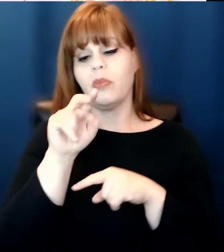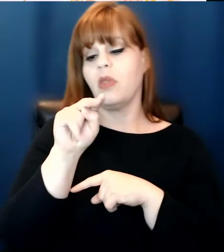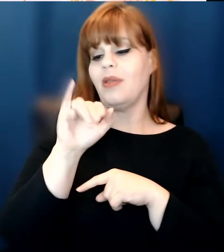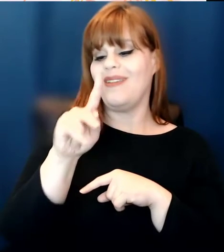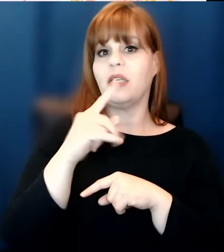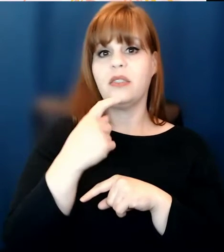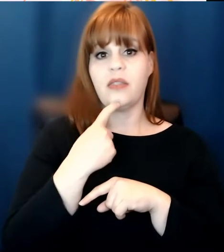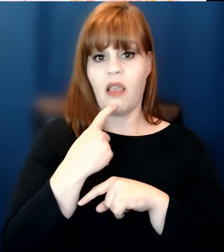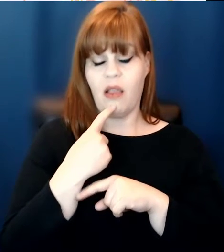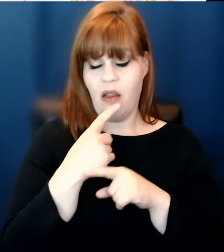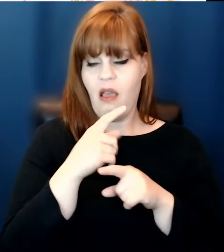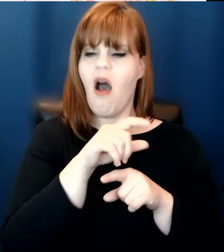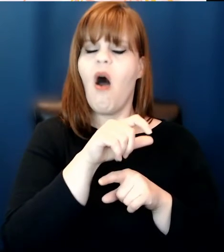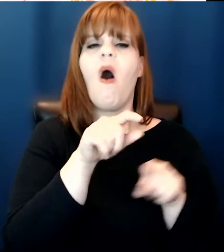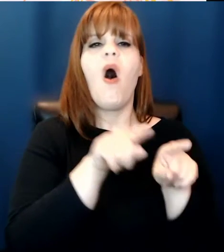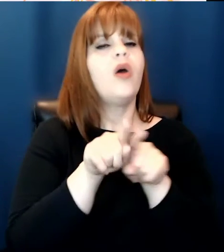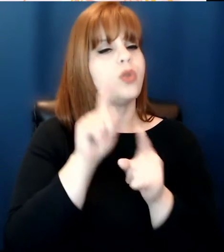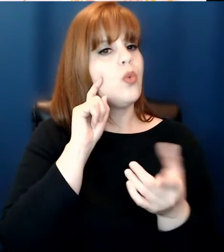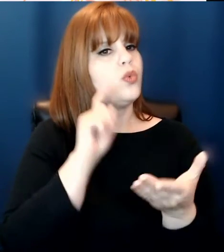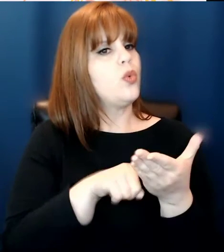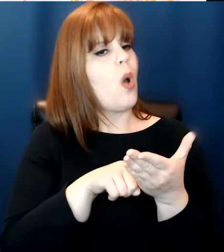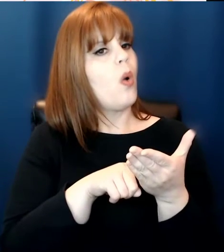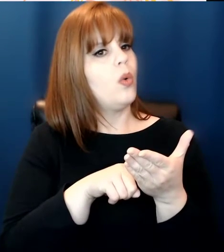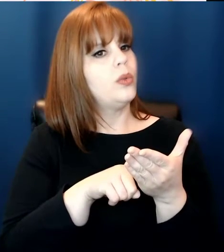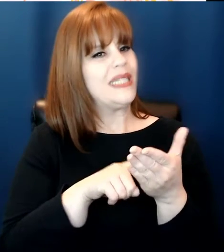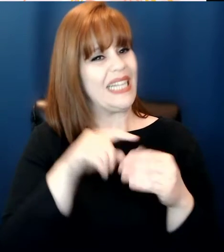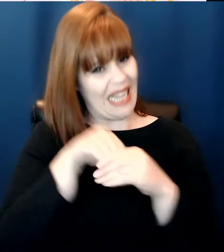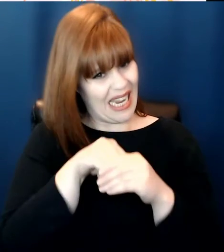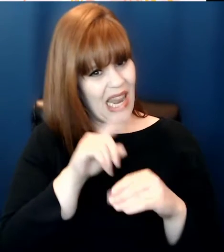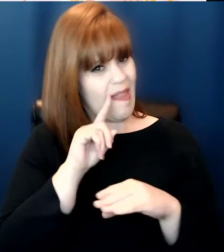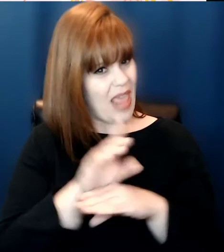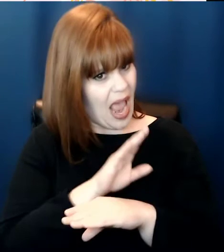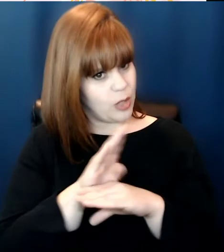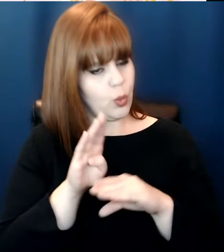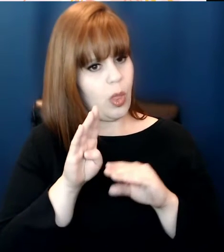Right, and another thing to note is in our actual